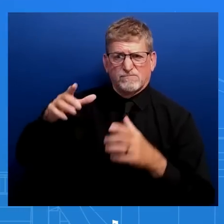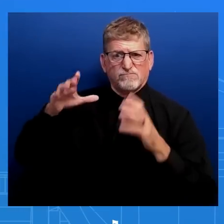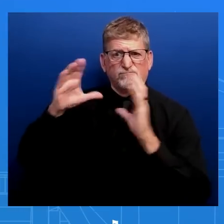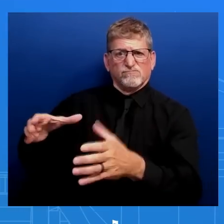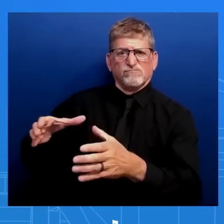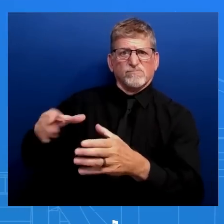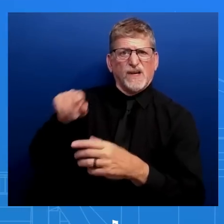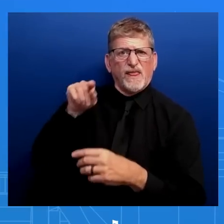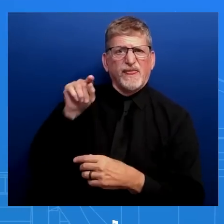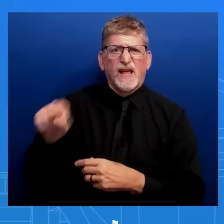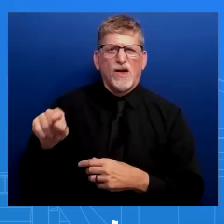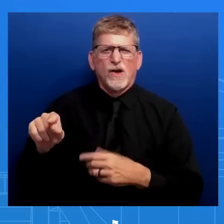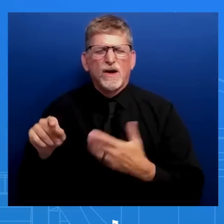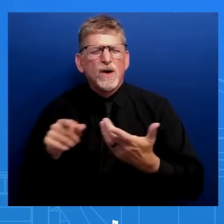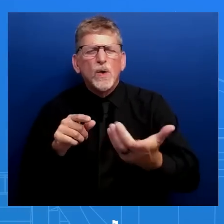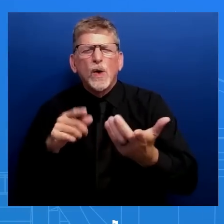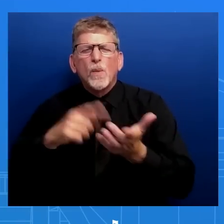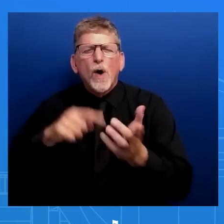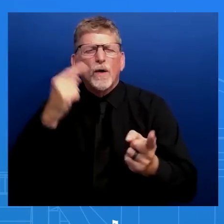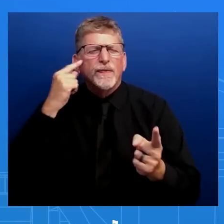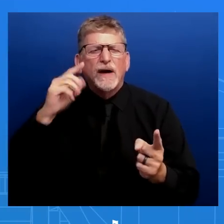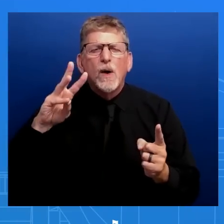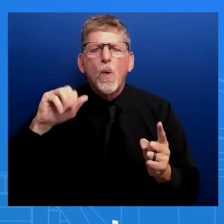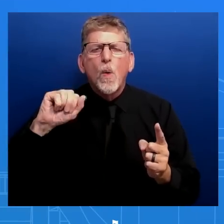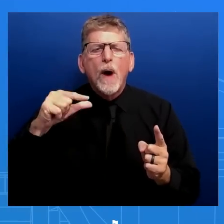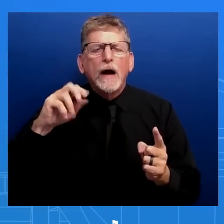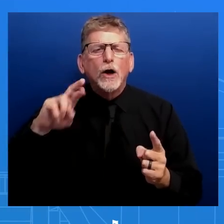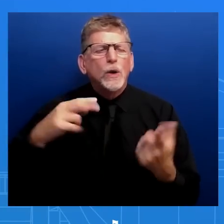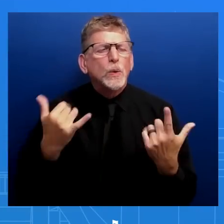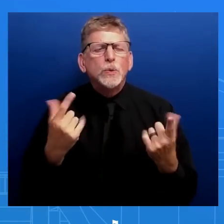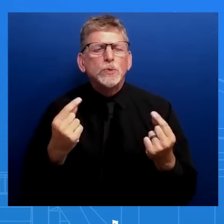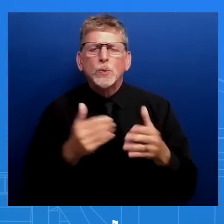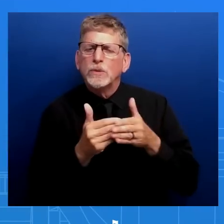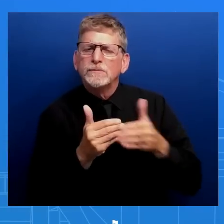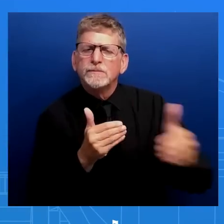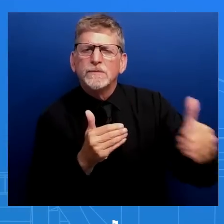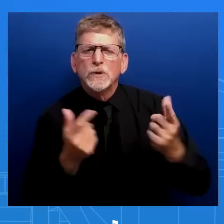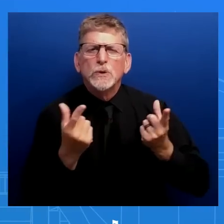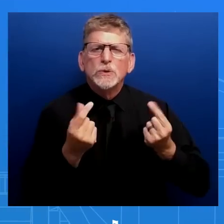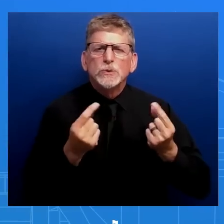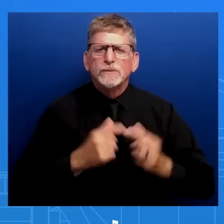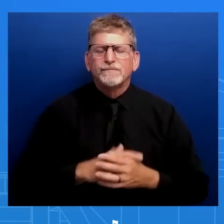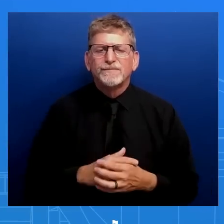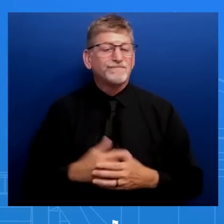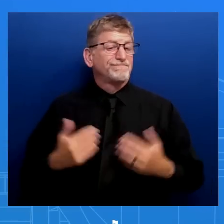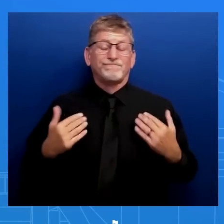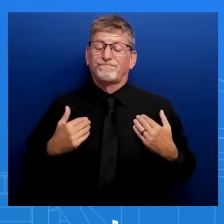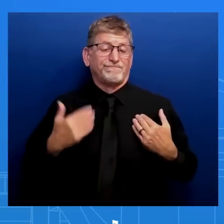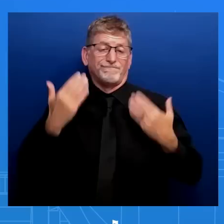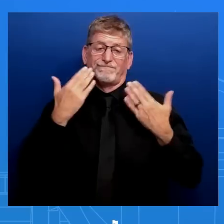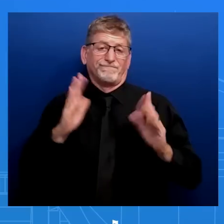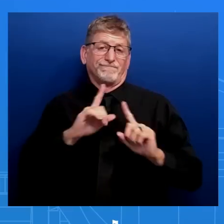early read on that? No, we don't. And we don't know the answer to your question. It's just too soon to know.